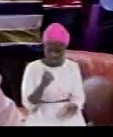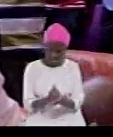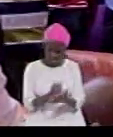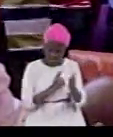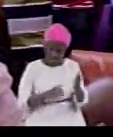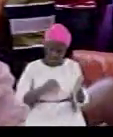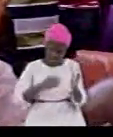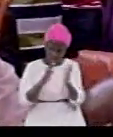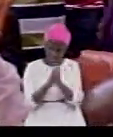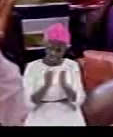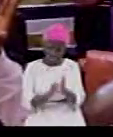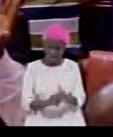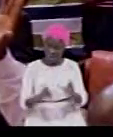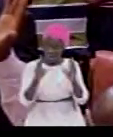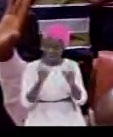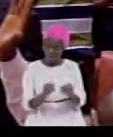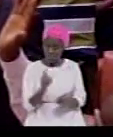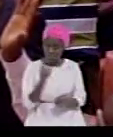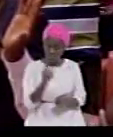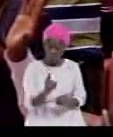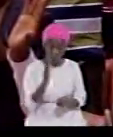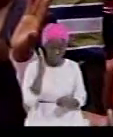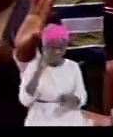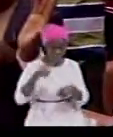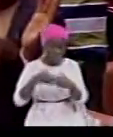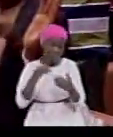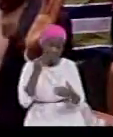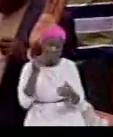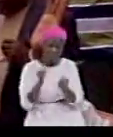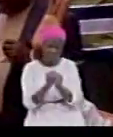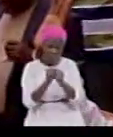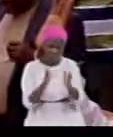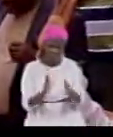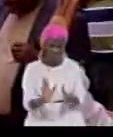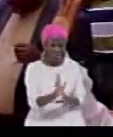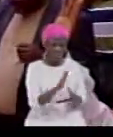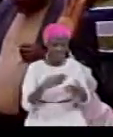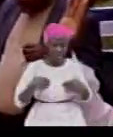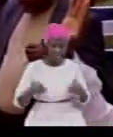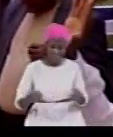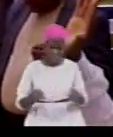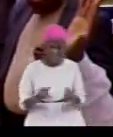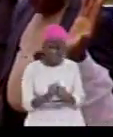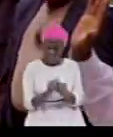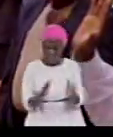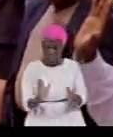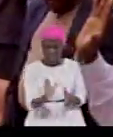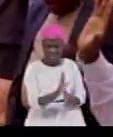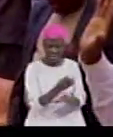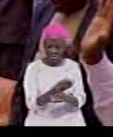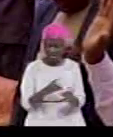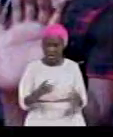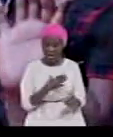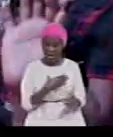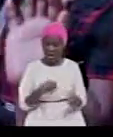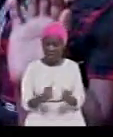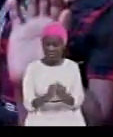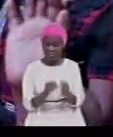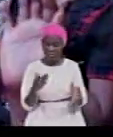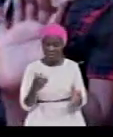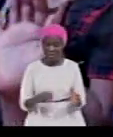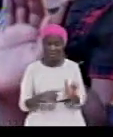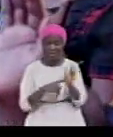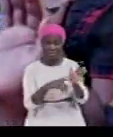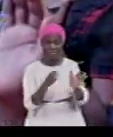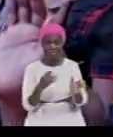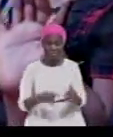pray nobody will go without their healing, without their deliverance, and without the manifesting